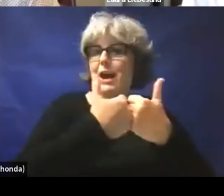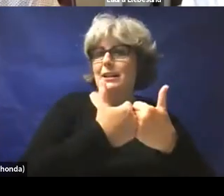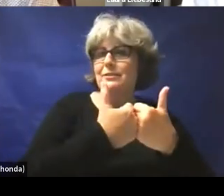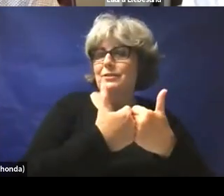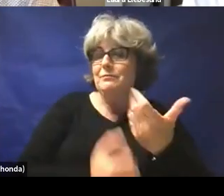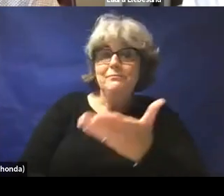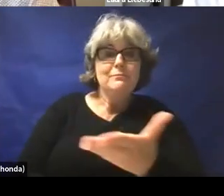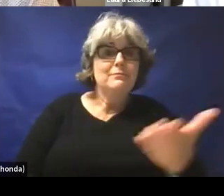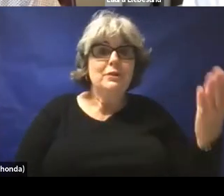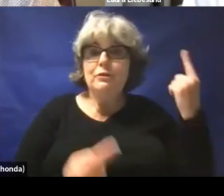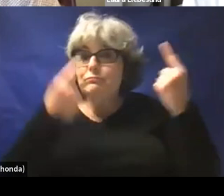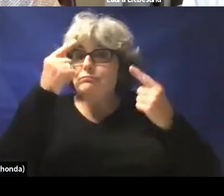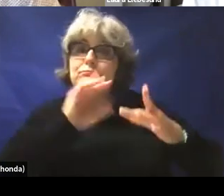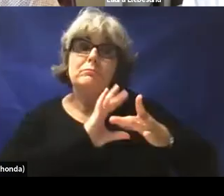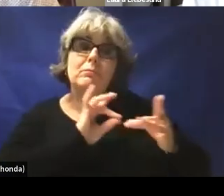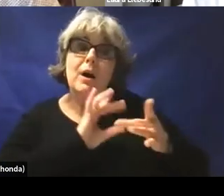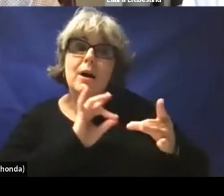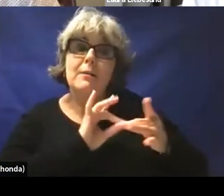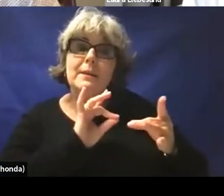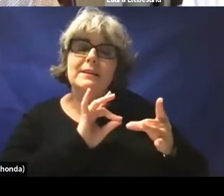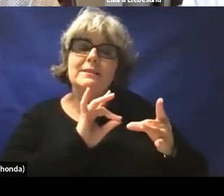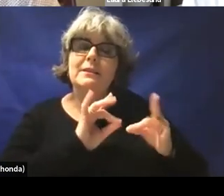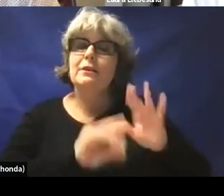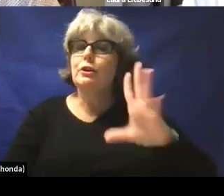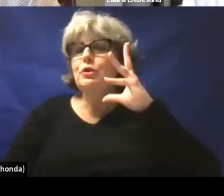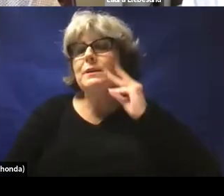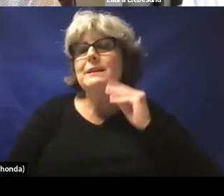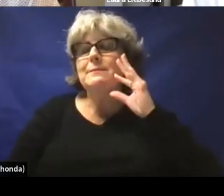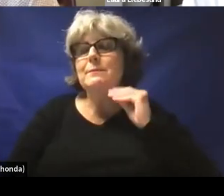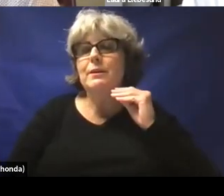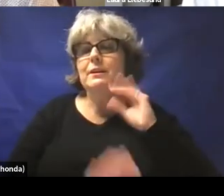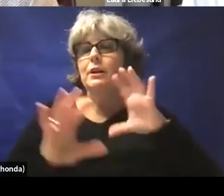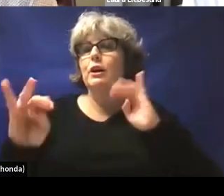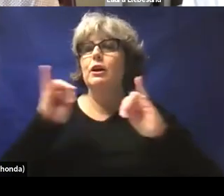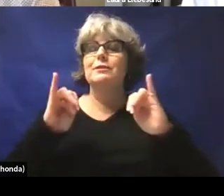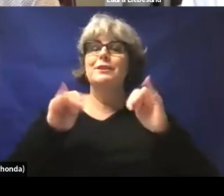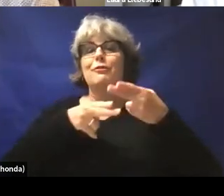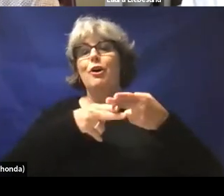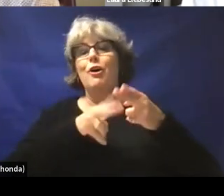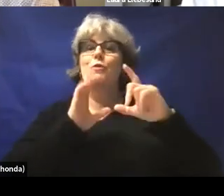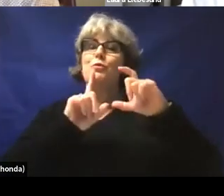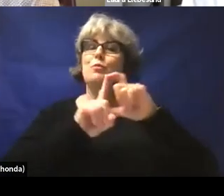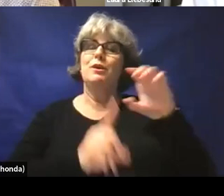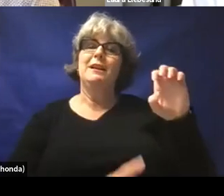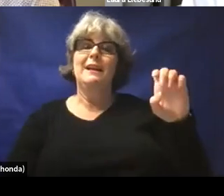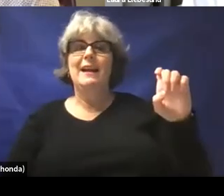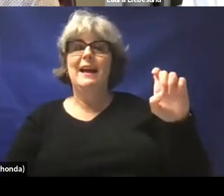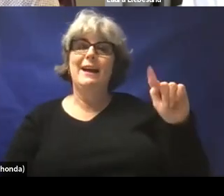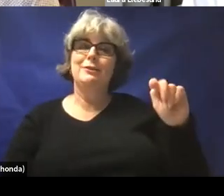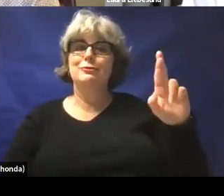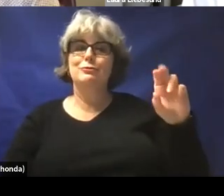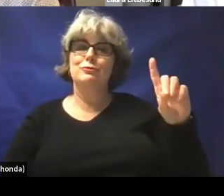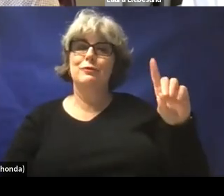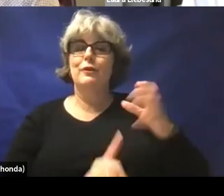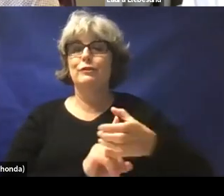any of you had any thoughts about, you know, what it was like to interview a group of people who are so extroverted and able to share,